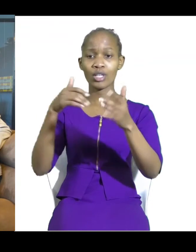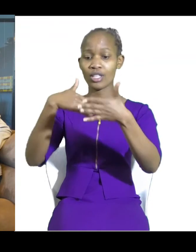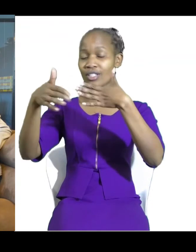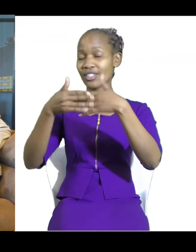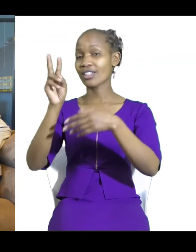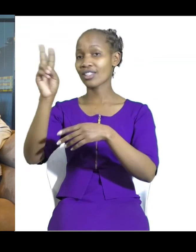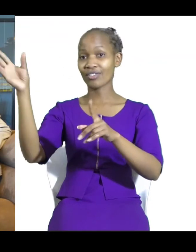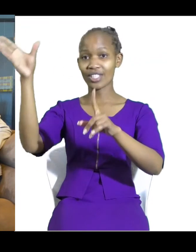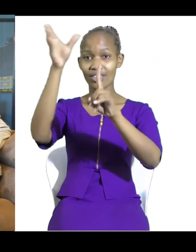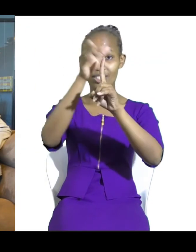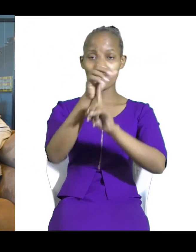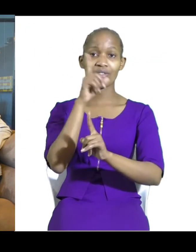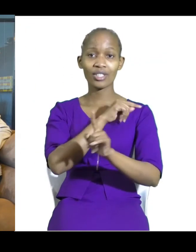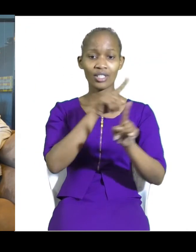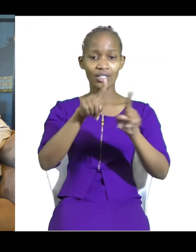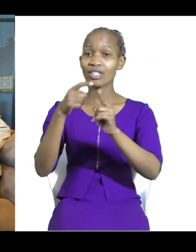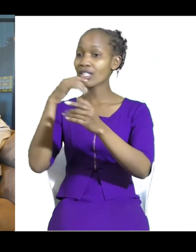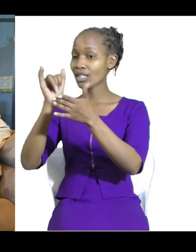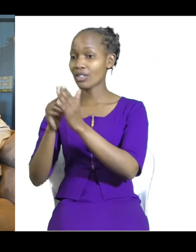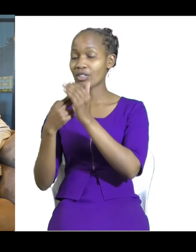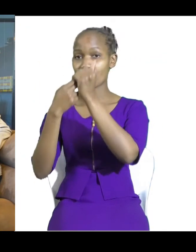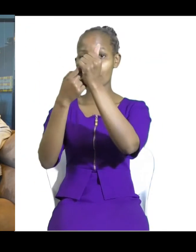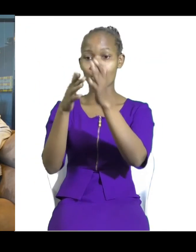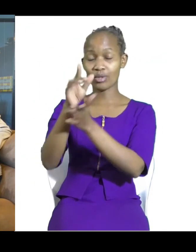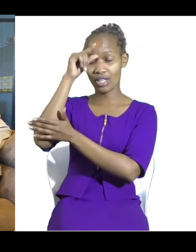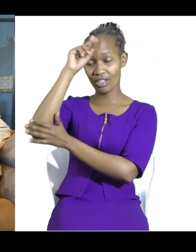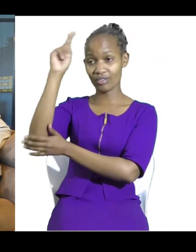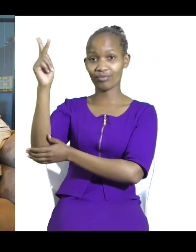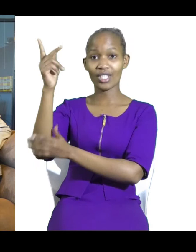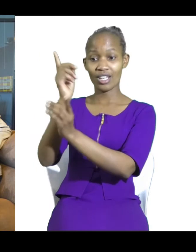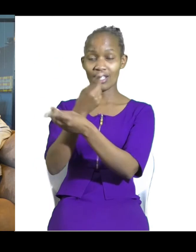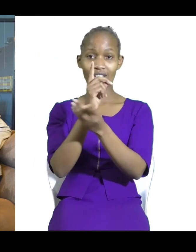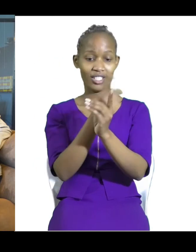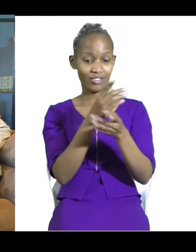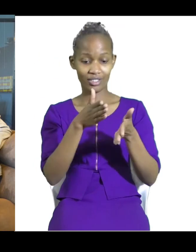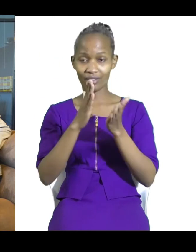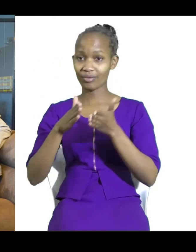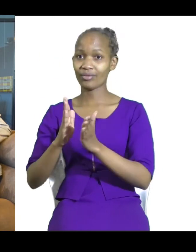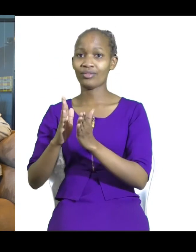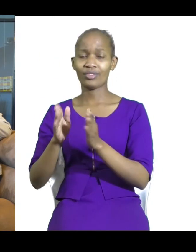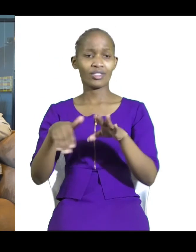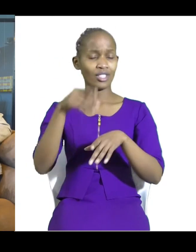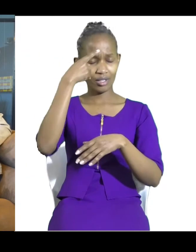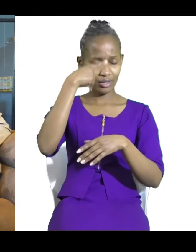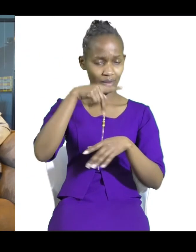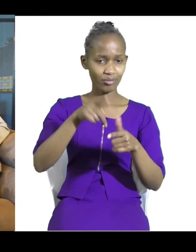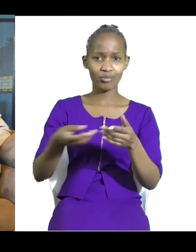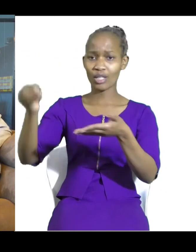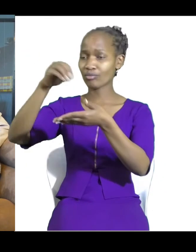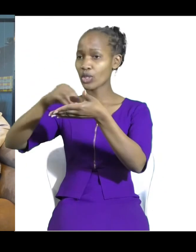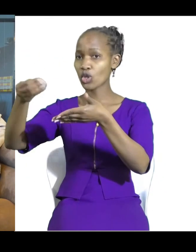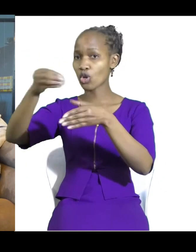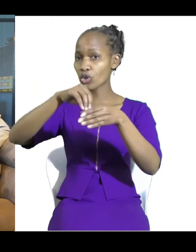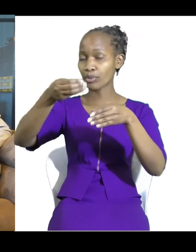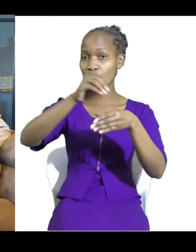TV has been able to achieve. And I would say that we also partnering with the government of Kenya in various aspects, drive policy, contribute to